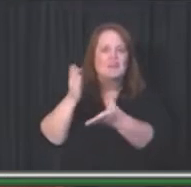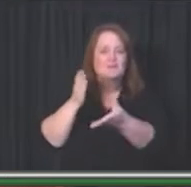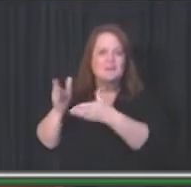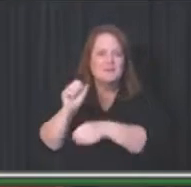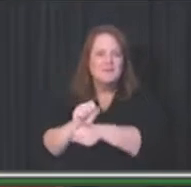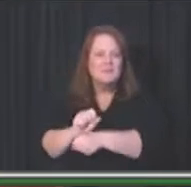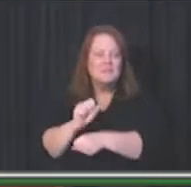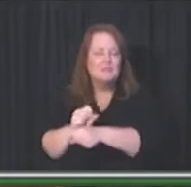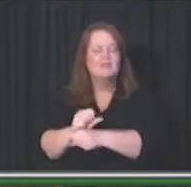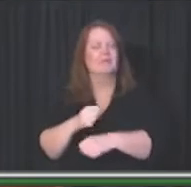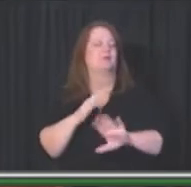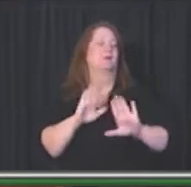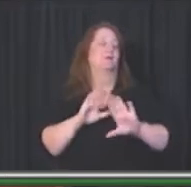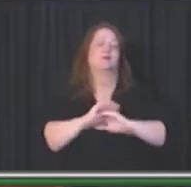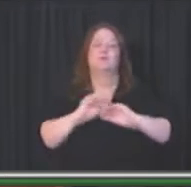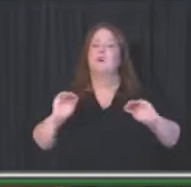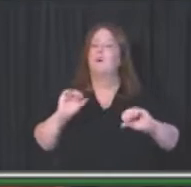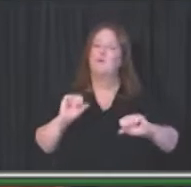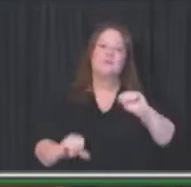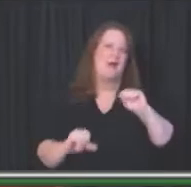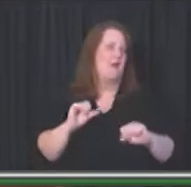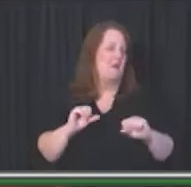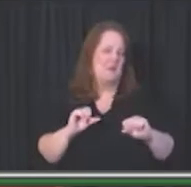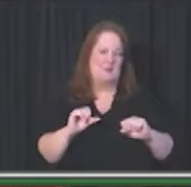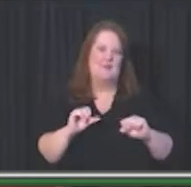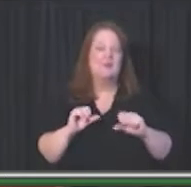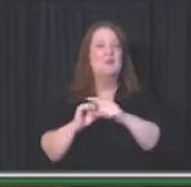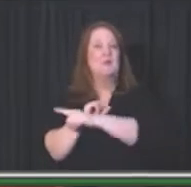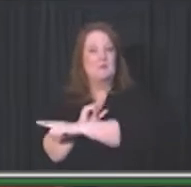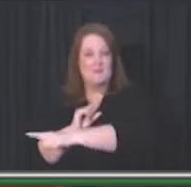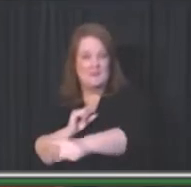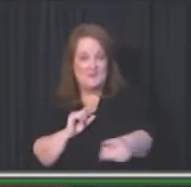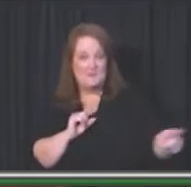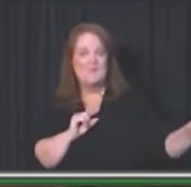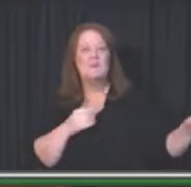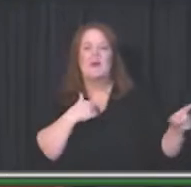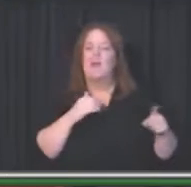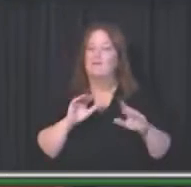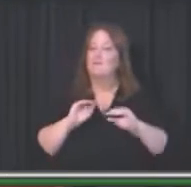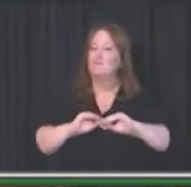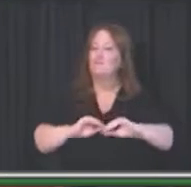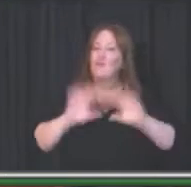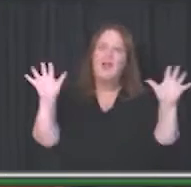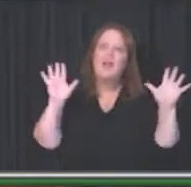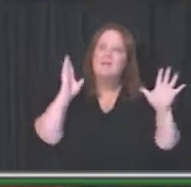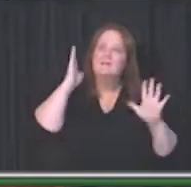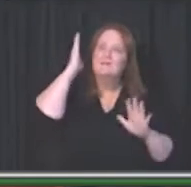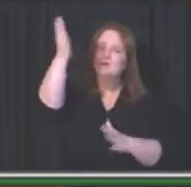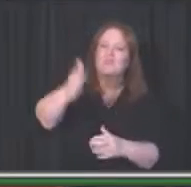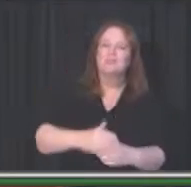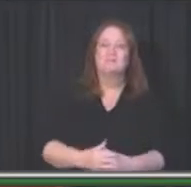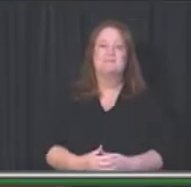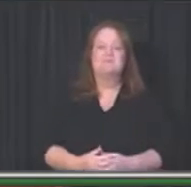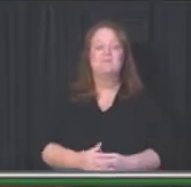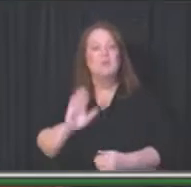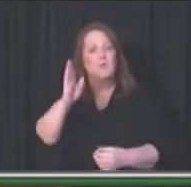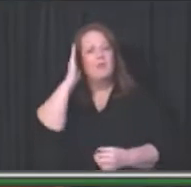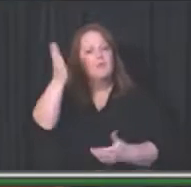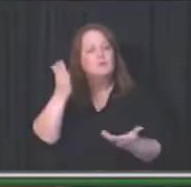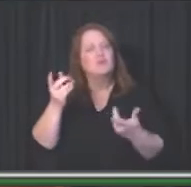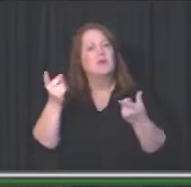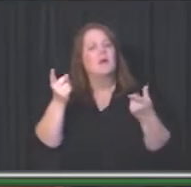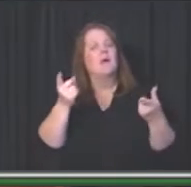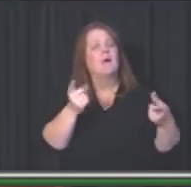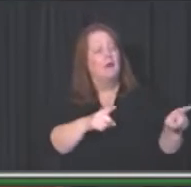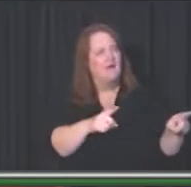endeavors. So I have no doubt that you have bright futures ahead. As those futures unfold,